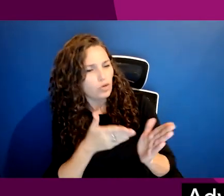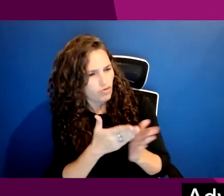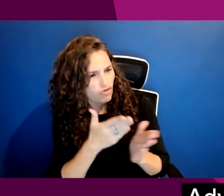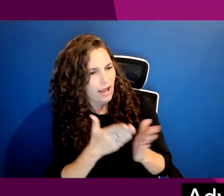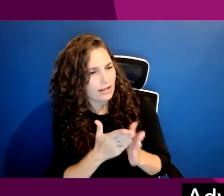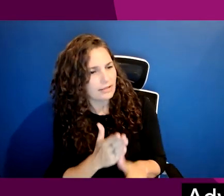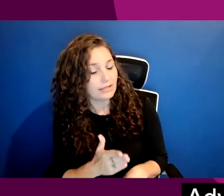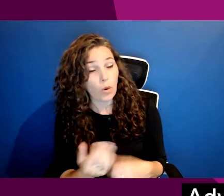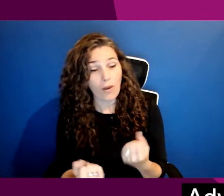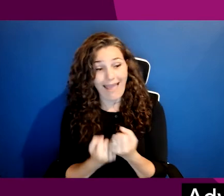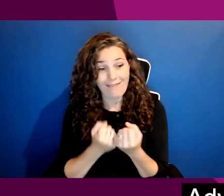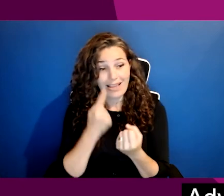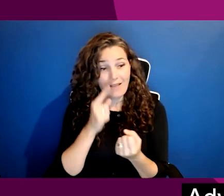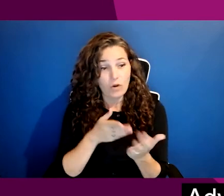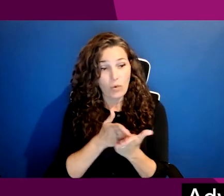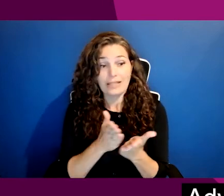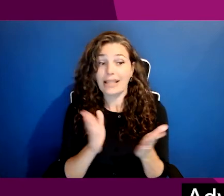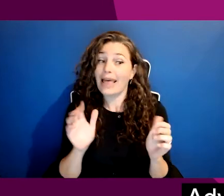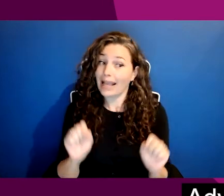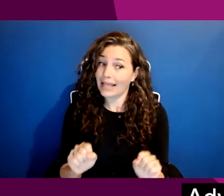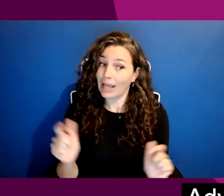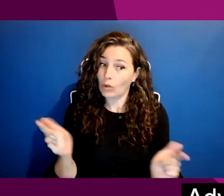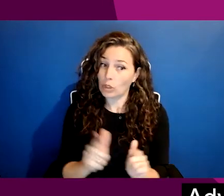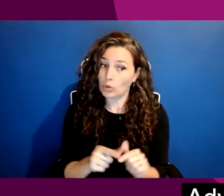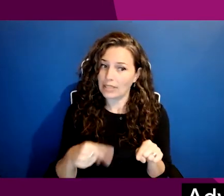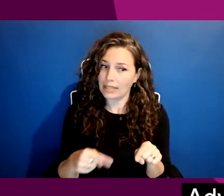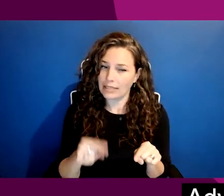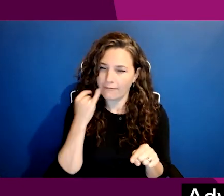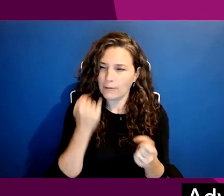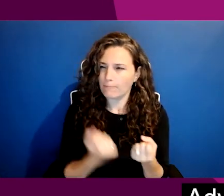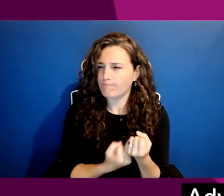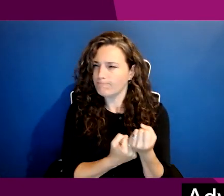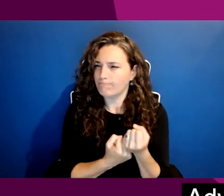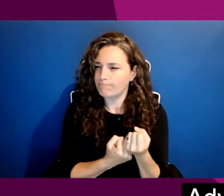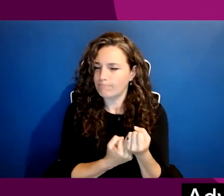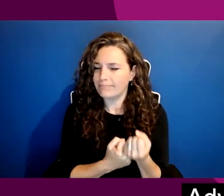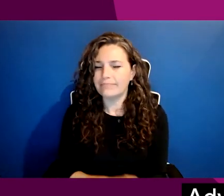Advocating for your rights may reduce anxiety.